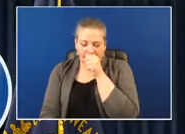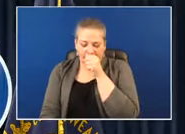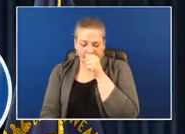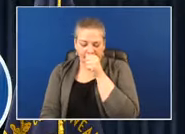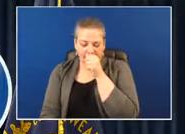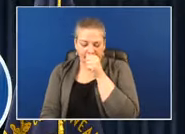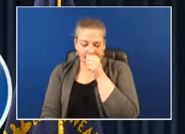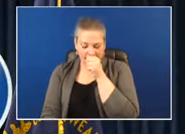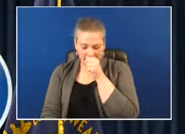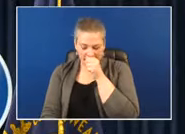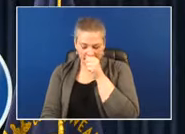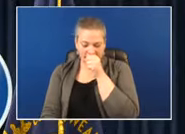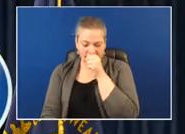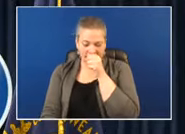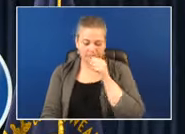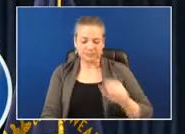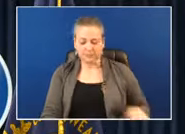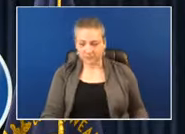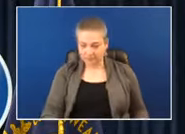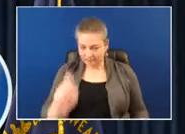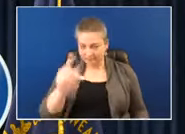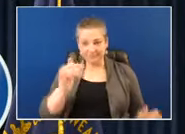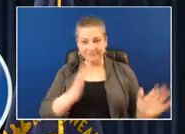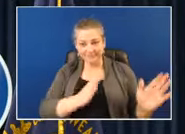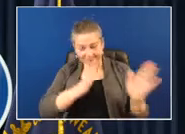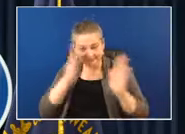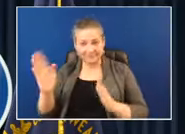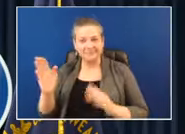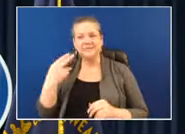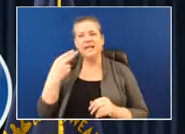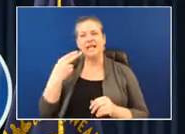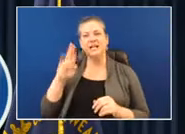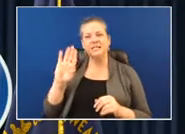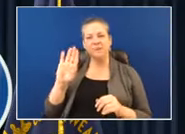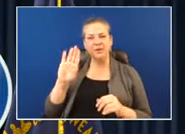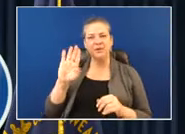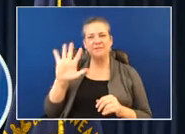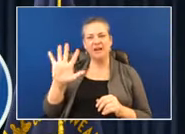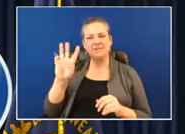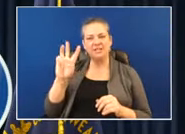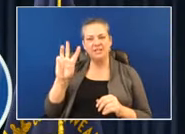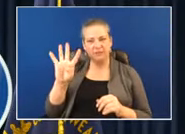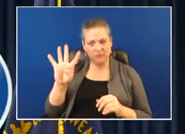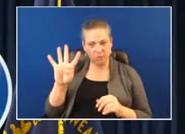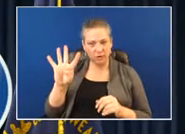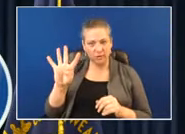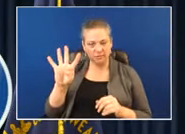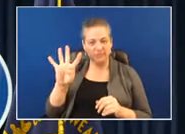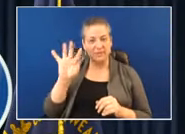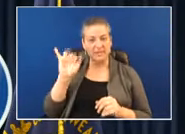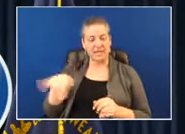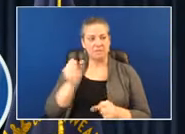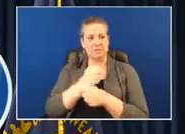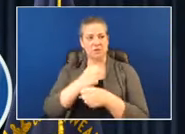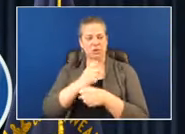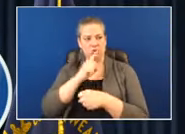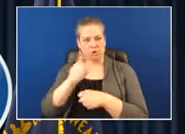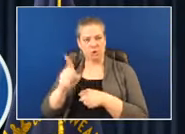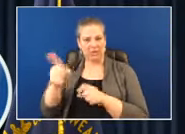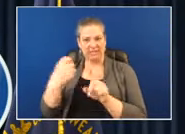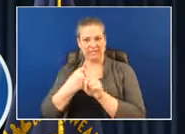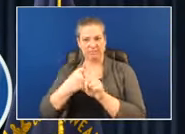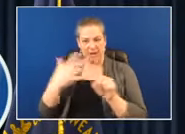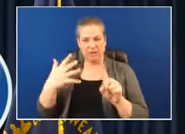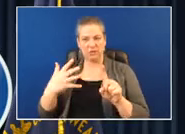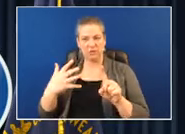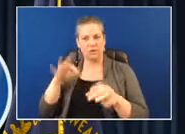All right. Next up is House Bill 564, which ensures the expansion of voting